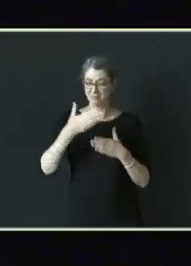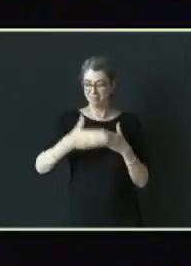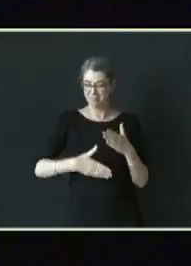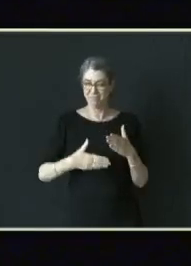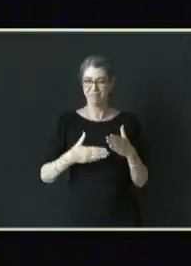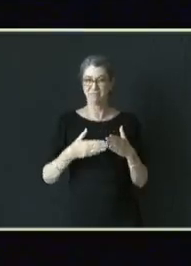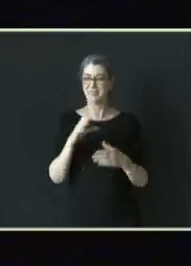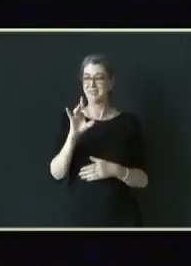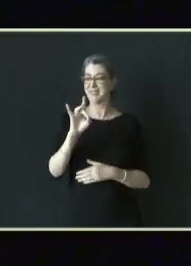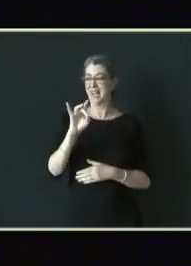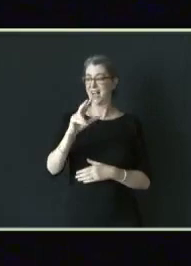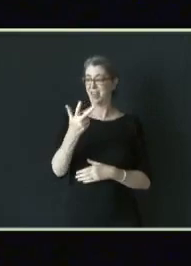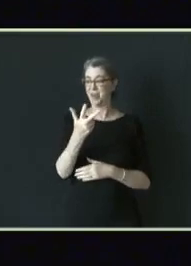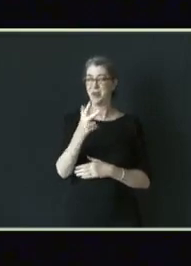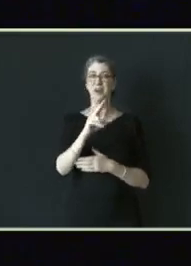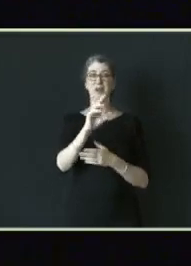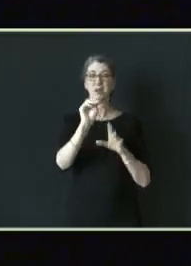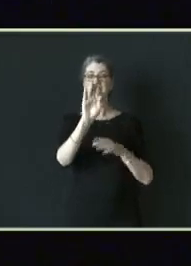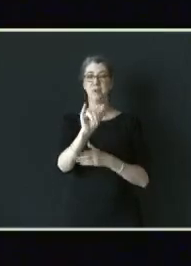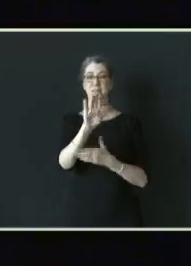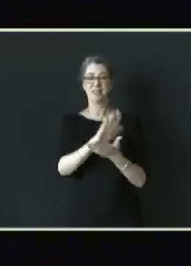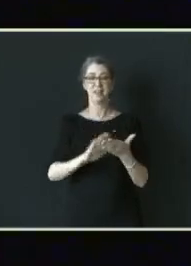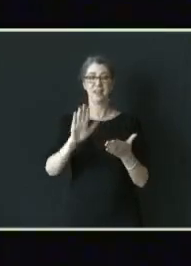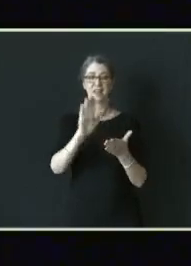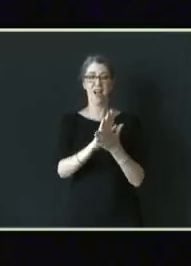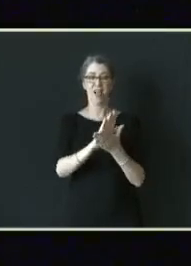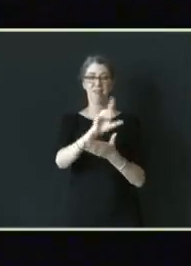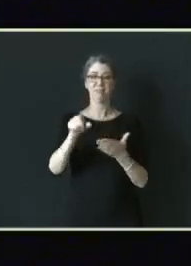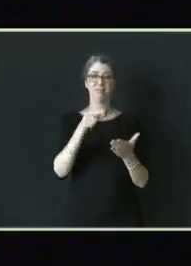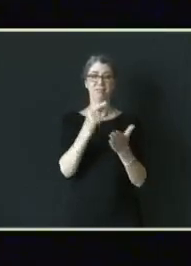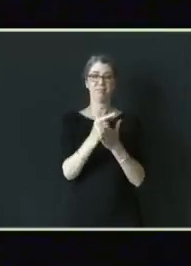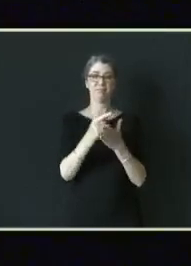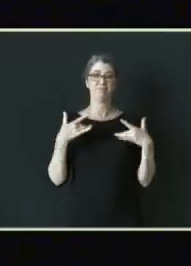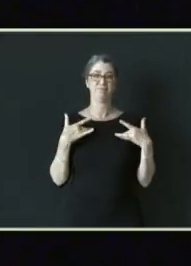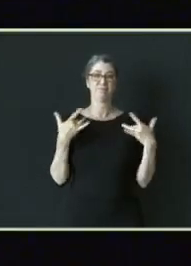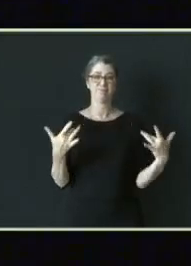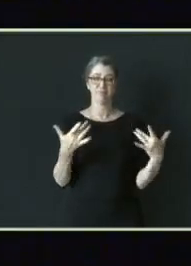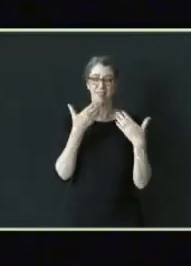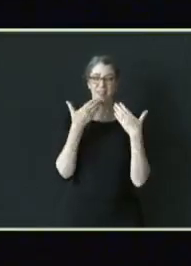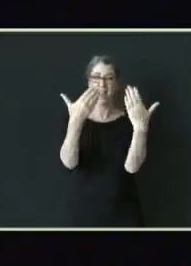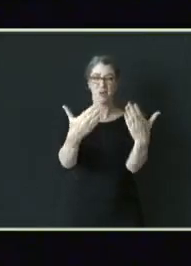concludes the 83rd Mercy College Commencement Exercise. Thank you.